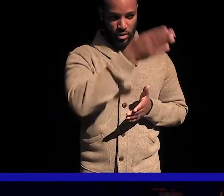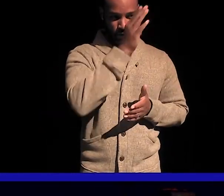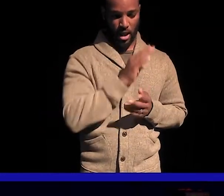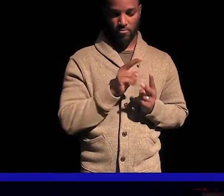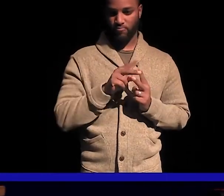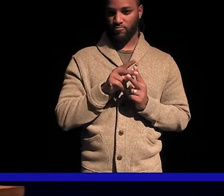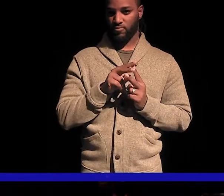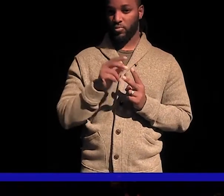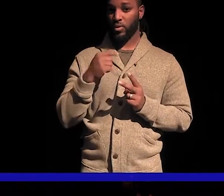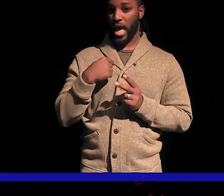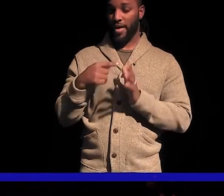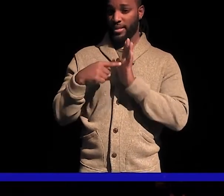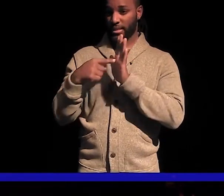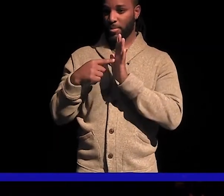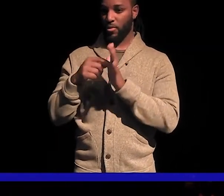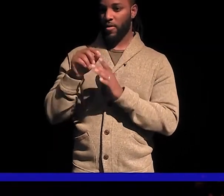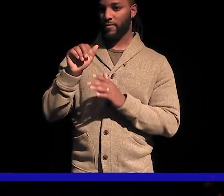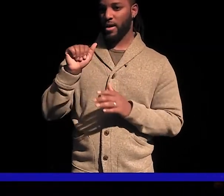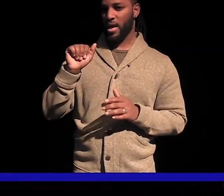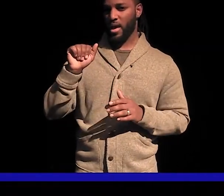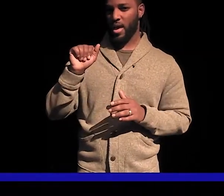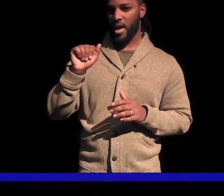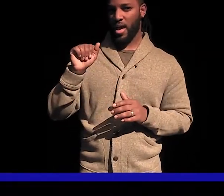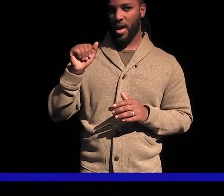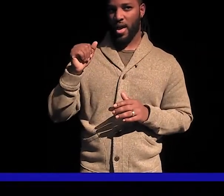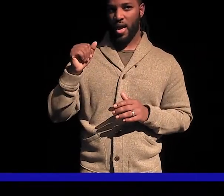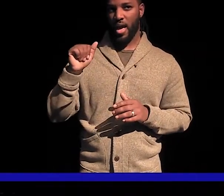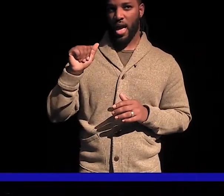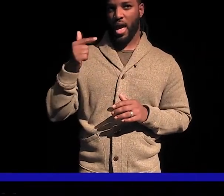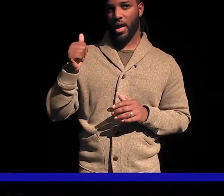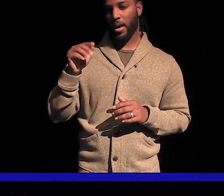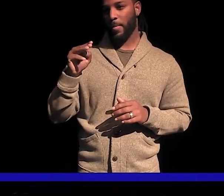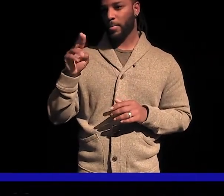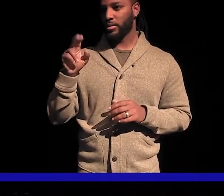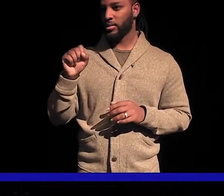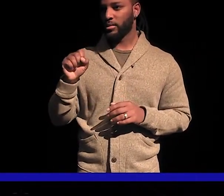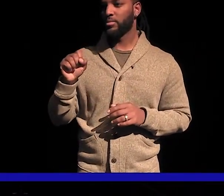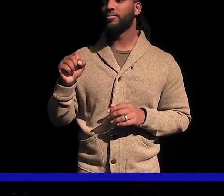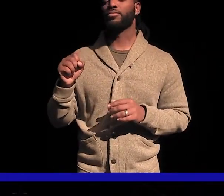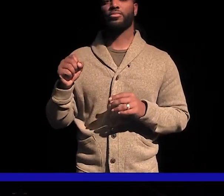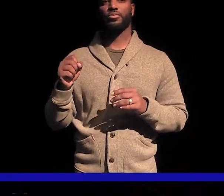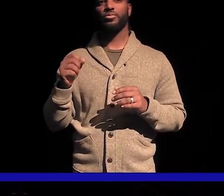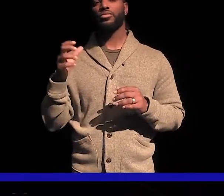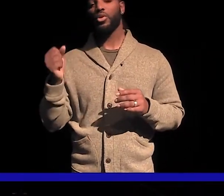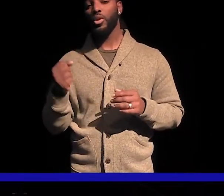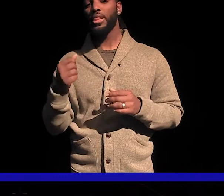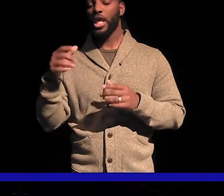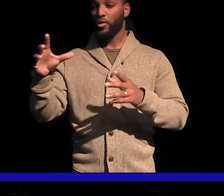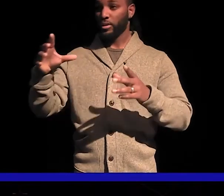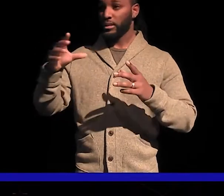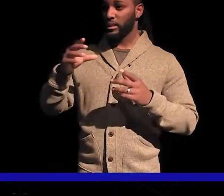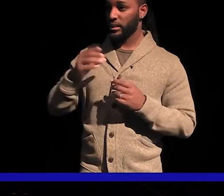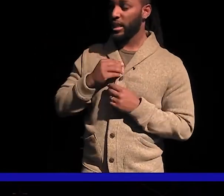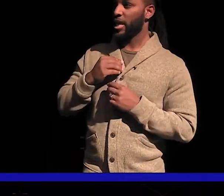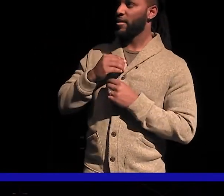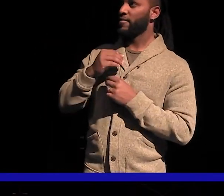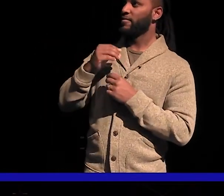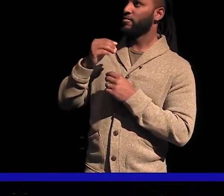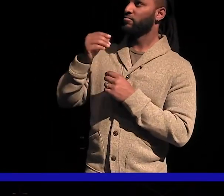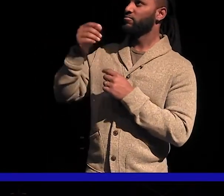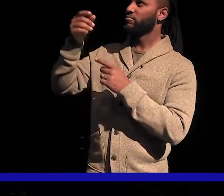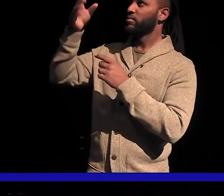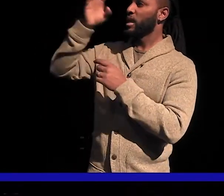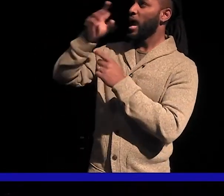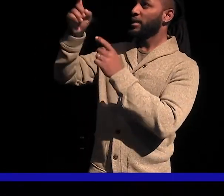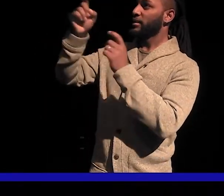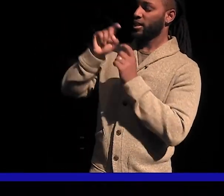the example of Agabus in the New Testament. Even though the apostles were receiving revelation from God and they were writing the scriptures,